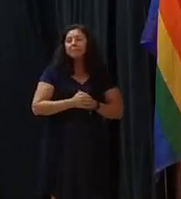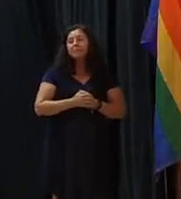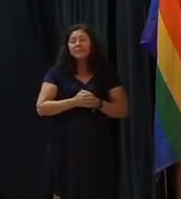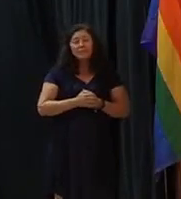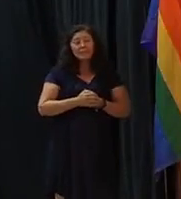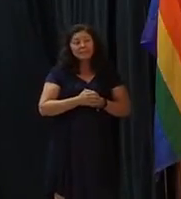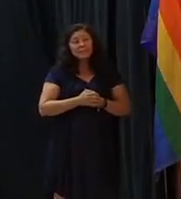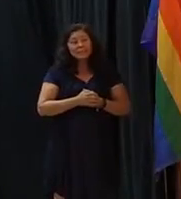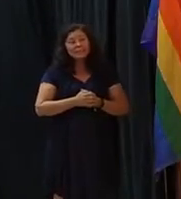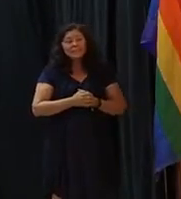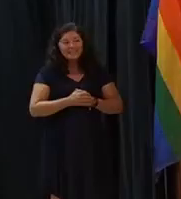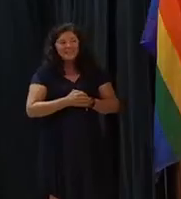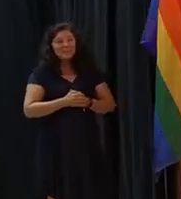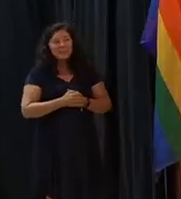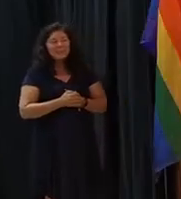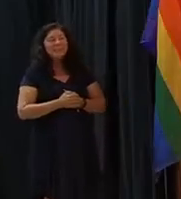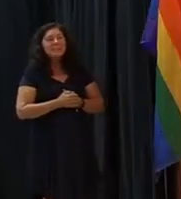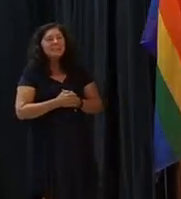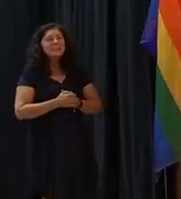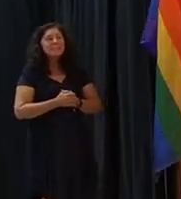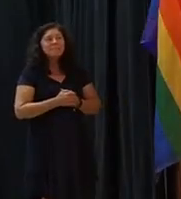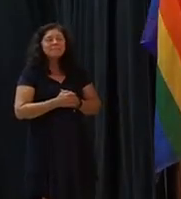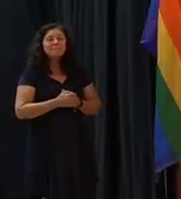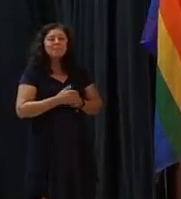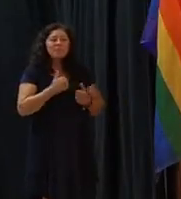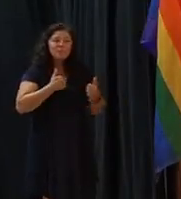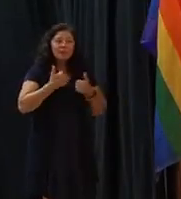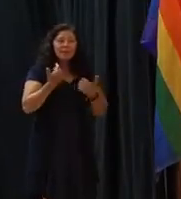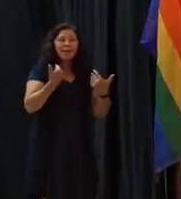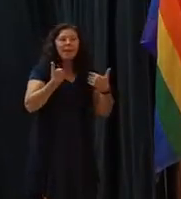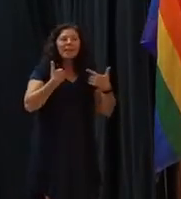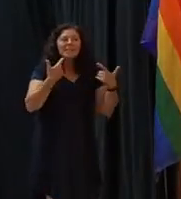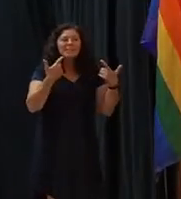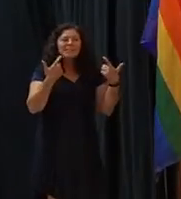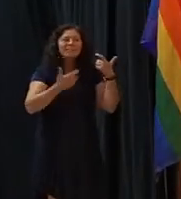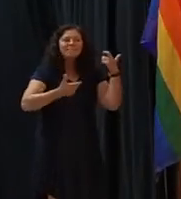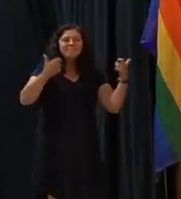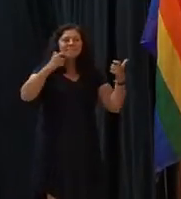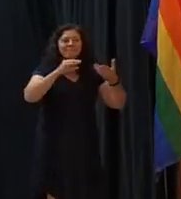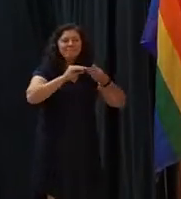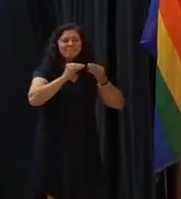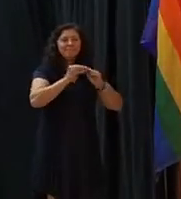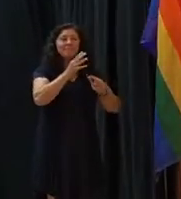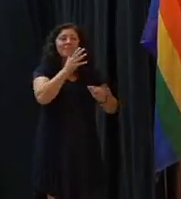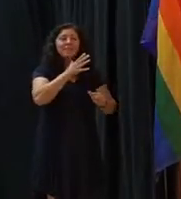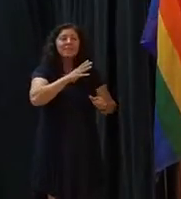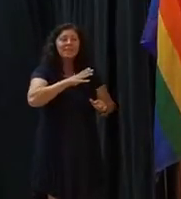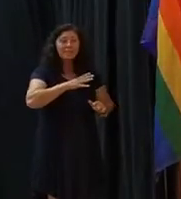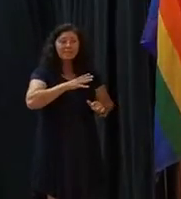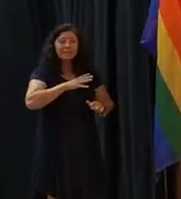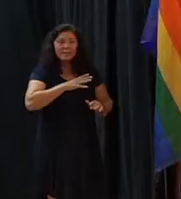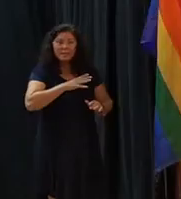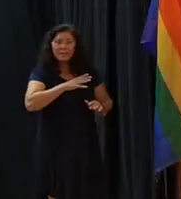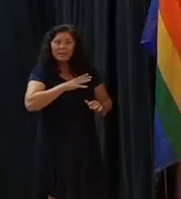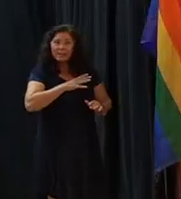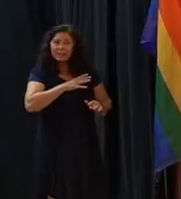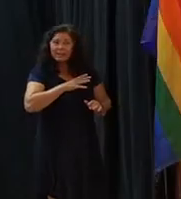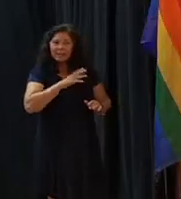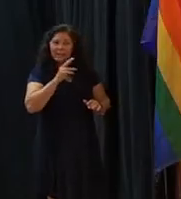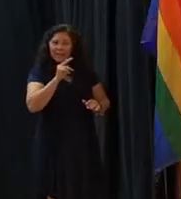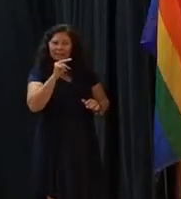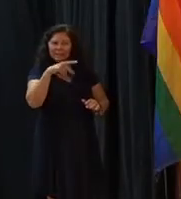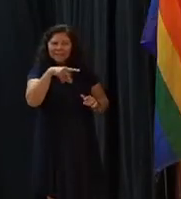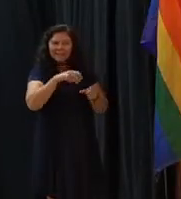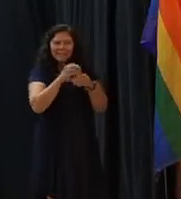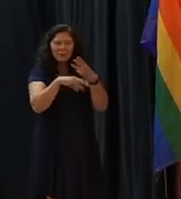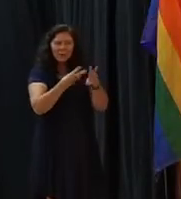Rwanda's situation is quite complex. Rwanda has the highest number of female MPs in the world. And when you look at